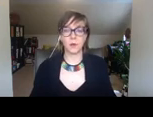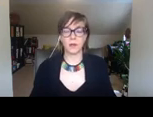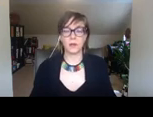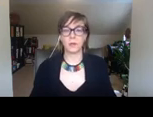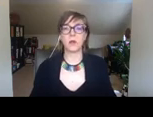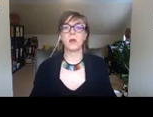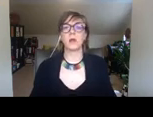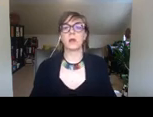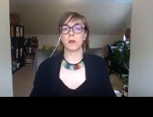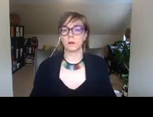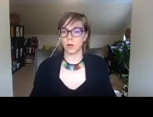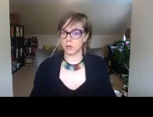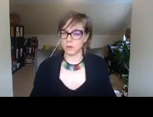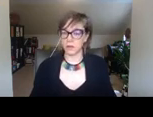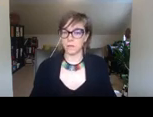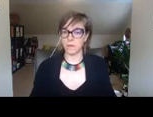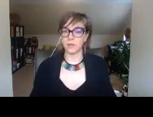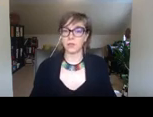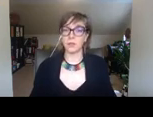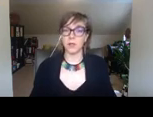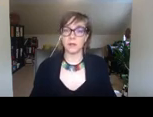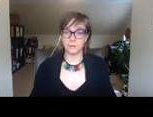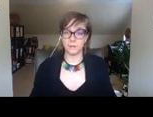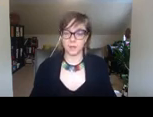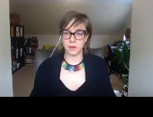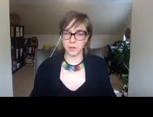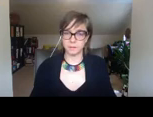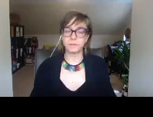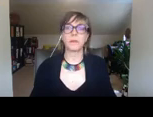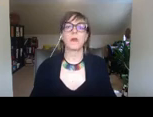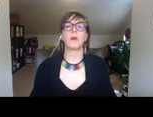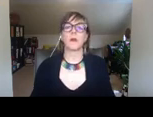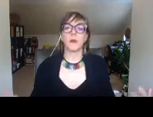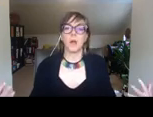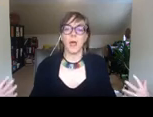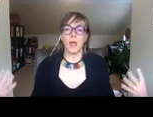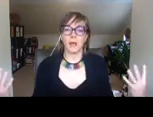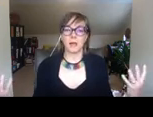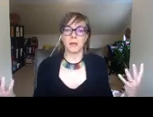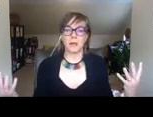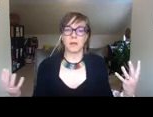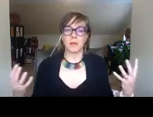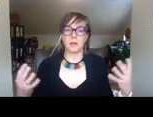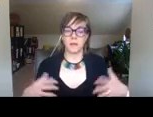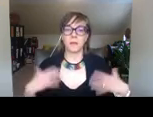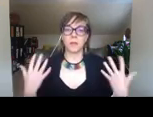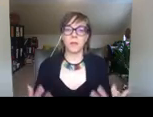it and wanting to do it, lost his adult son suddenly. And then really